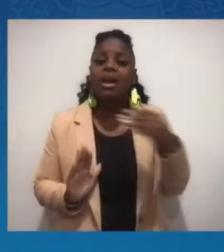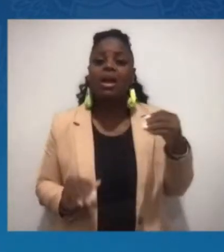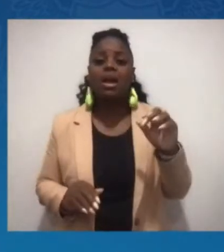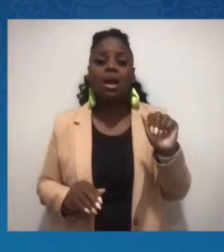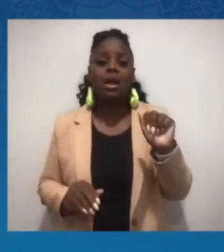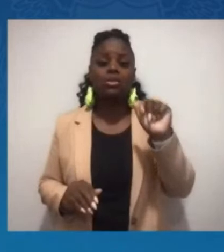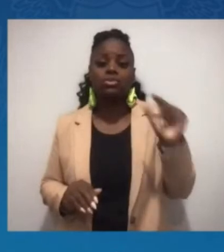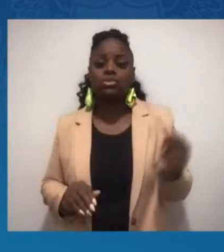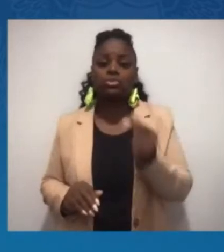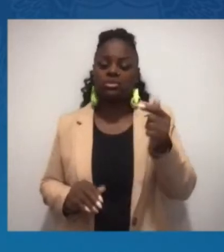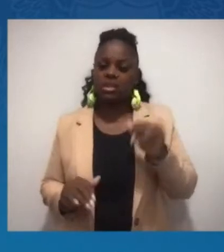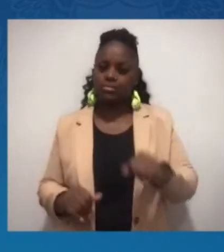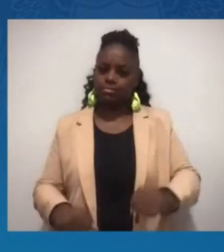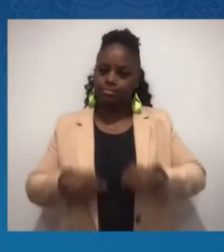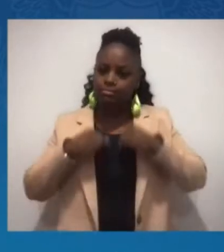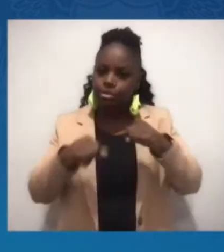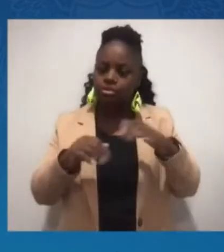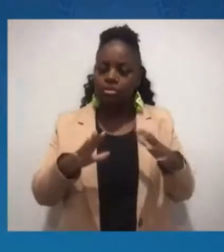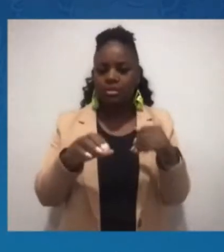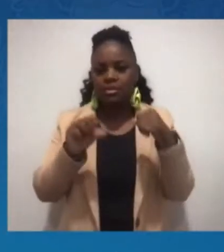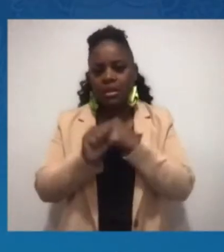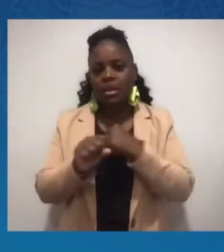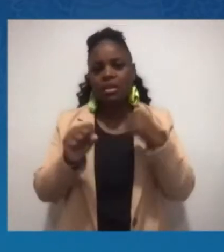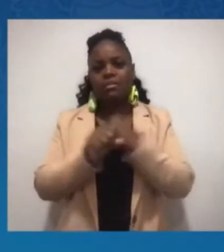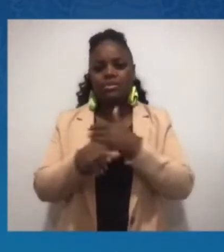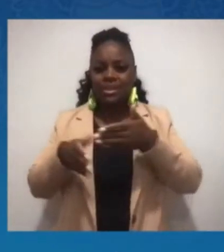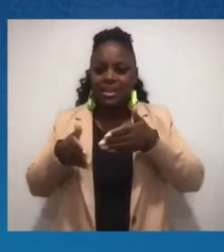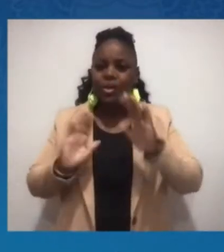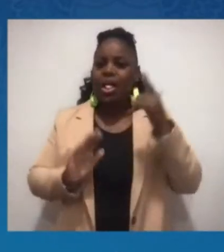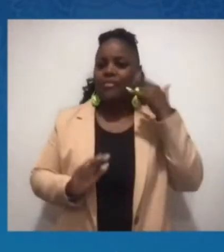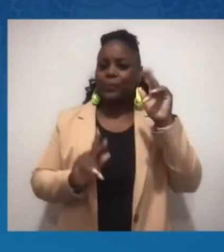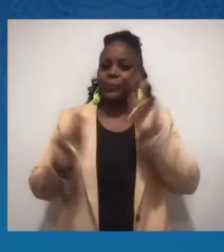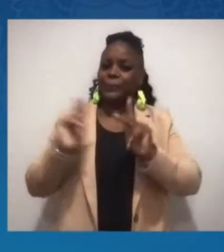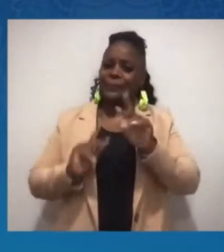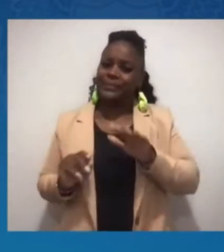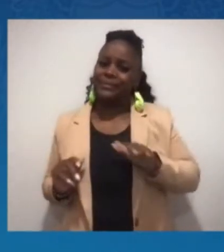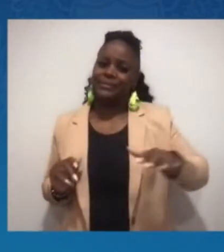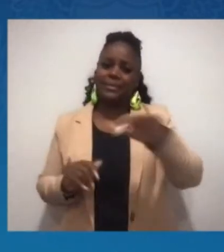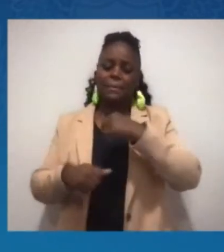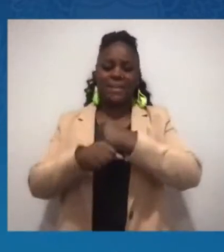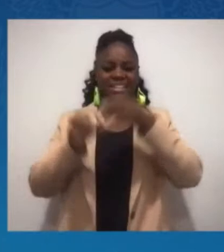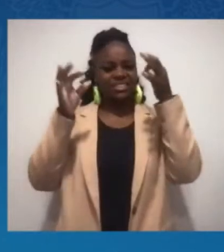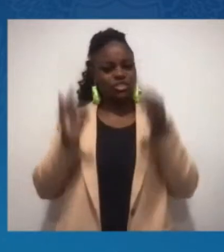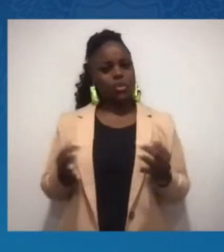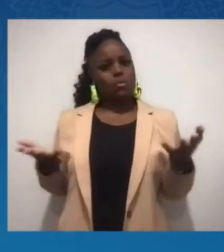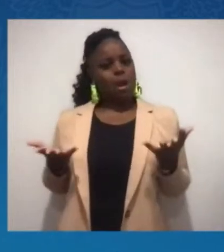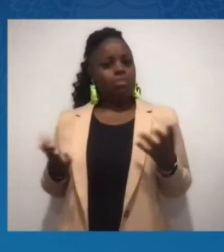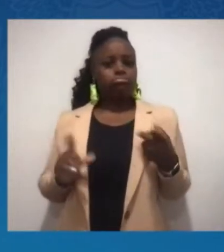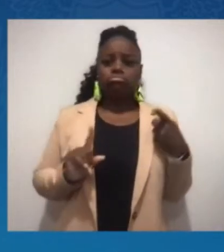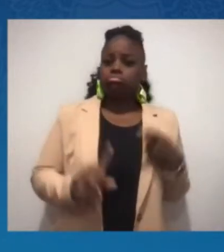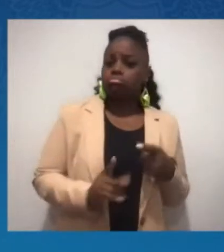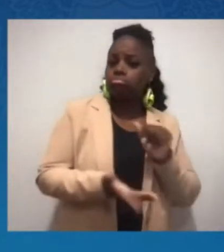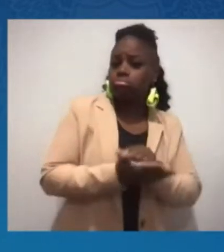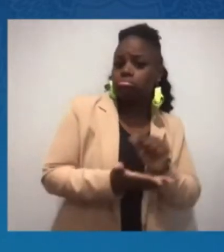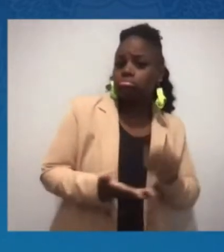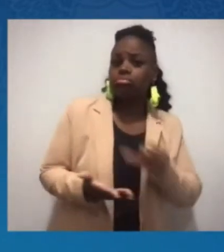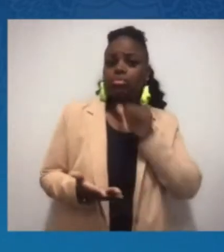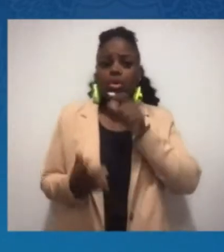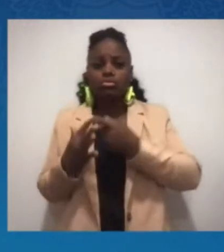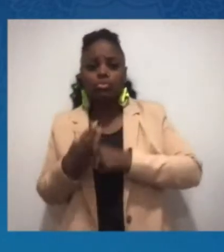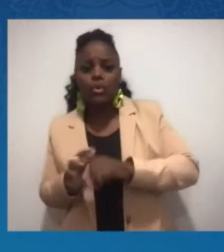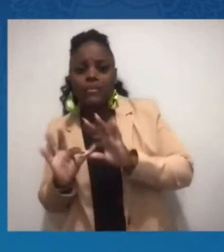their own decisions about when and if to start and grow a family. And as U.S. Senator, she's co-sponsored and championed